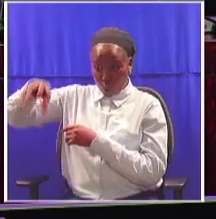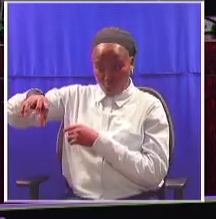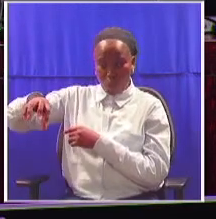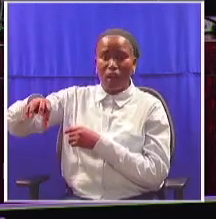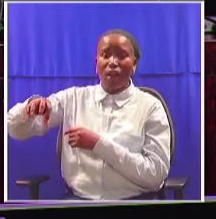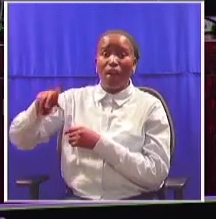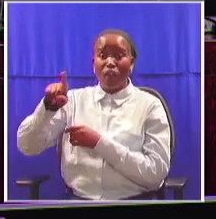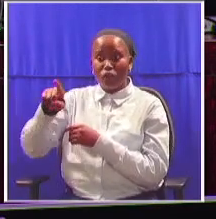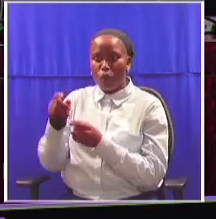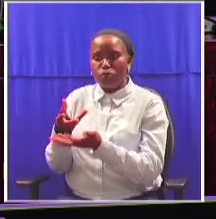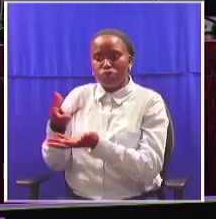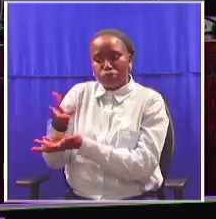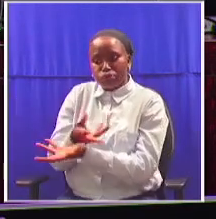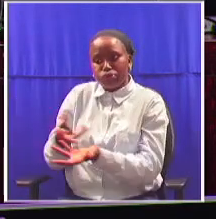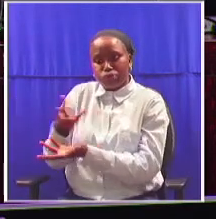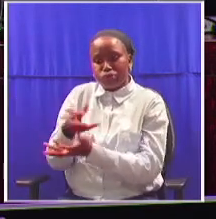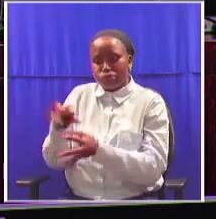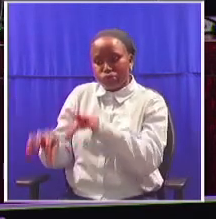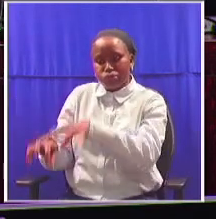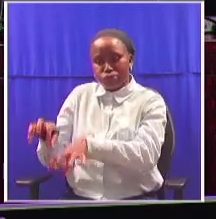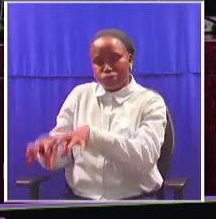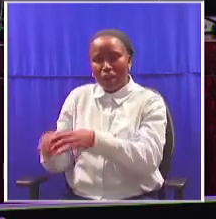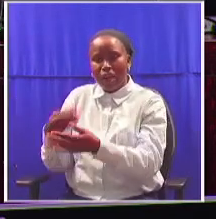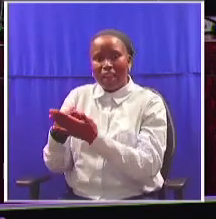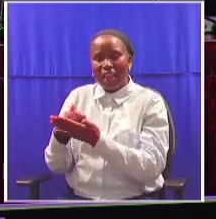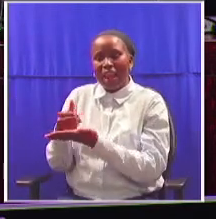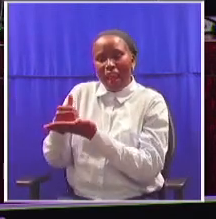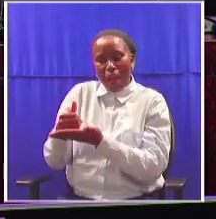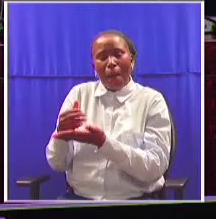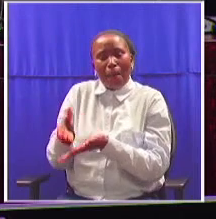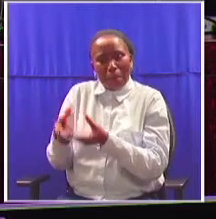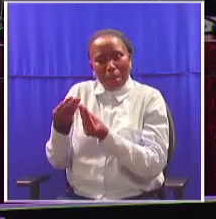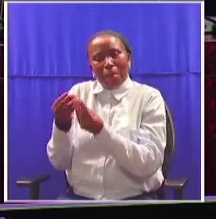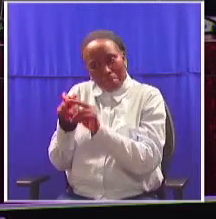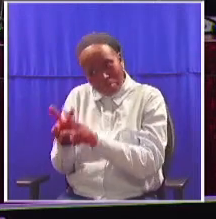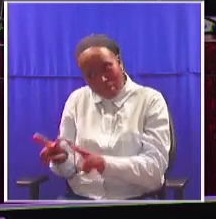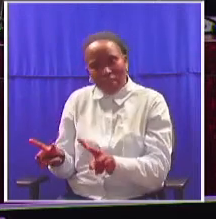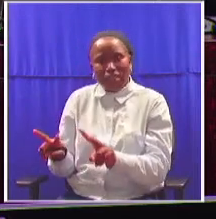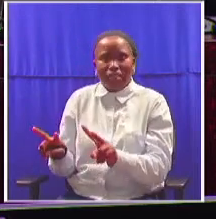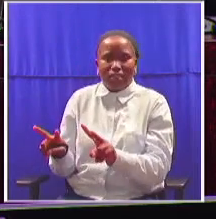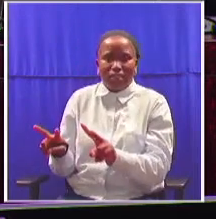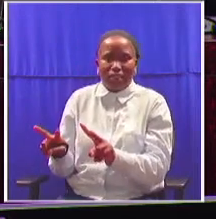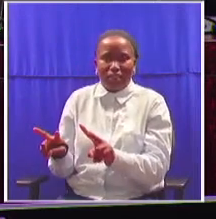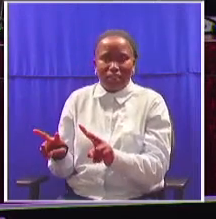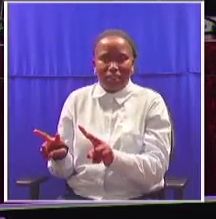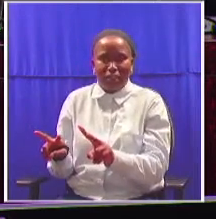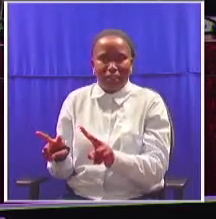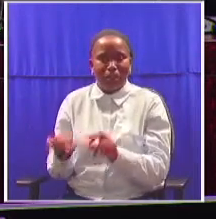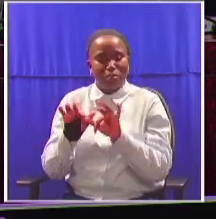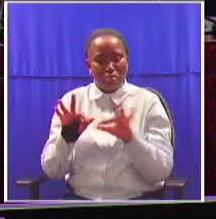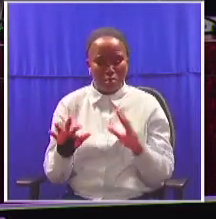these two countries to sue for peace and make sure